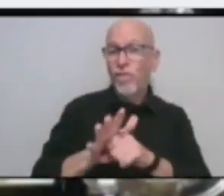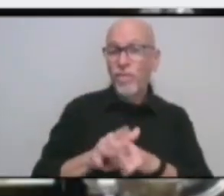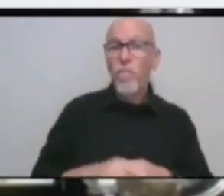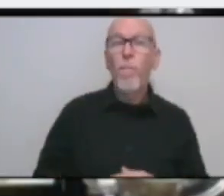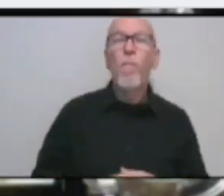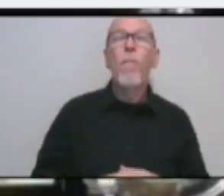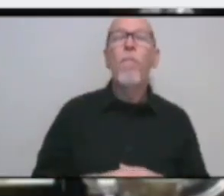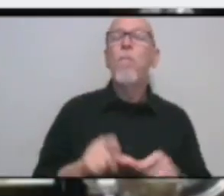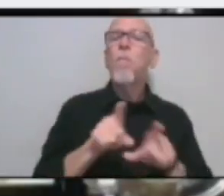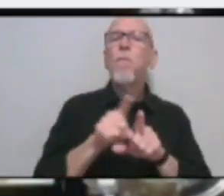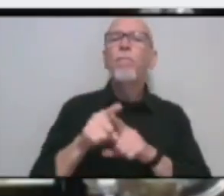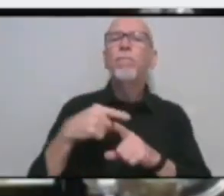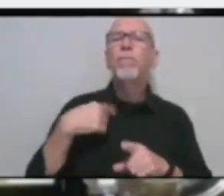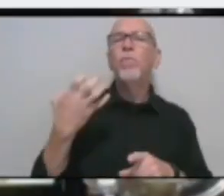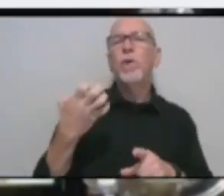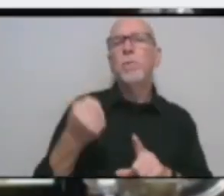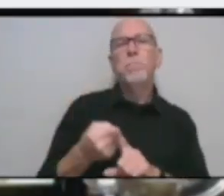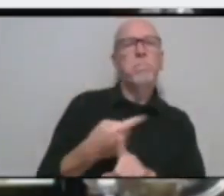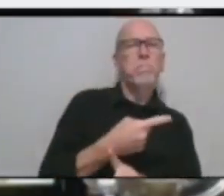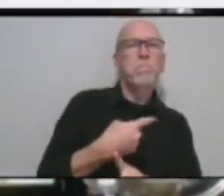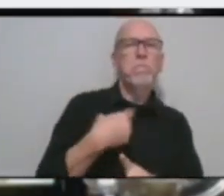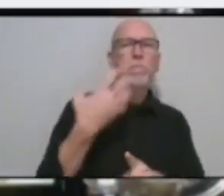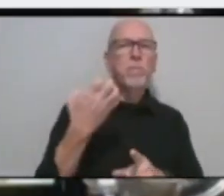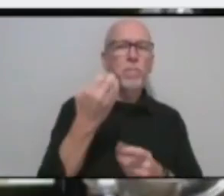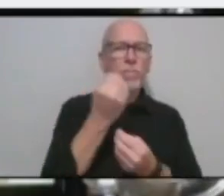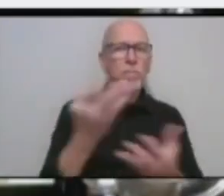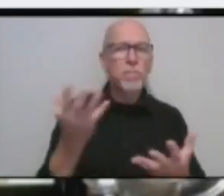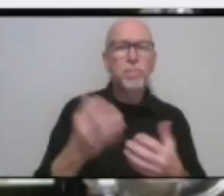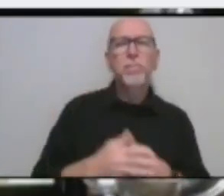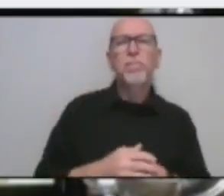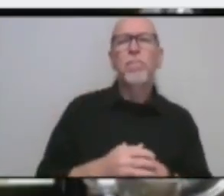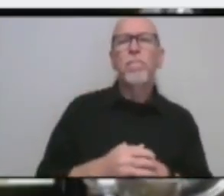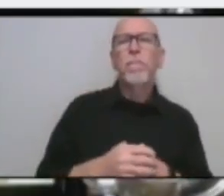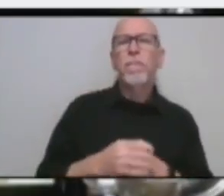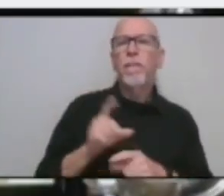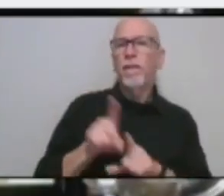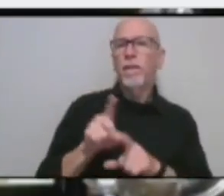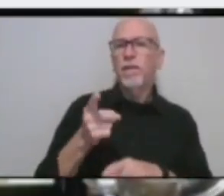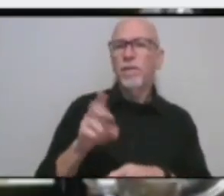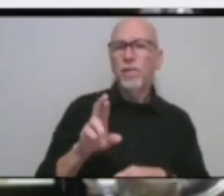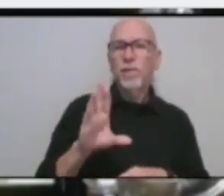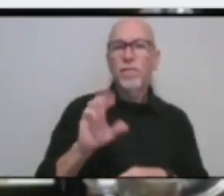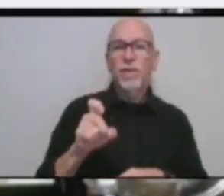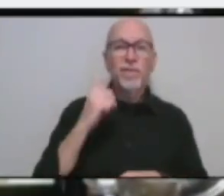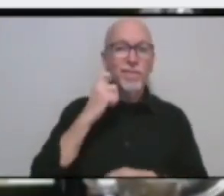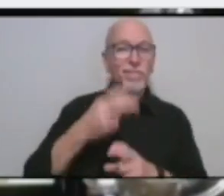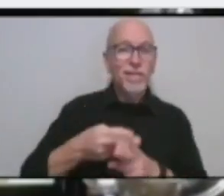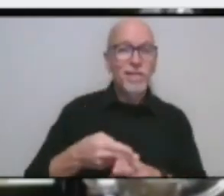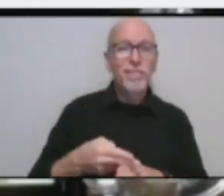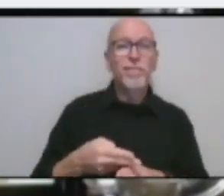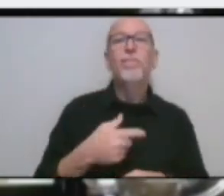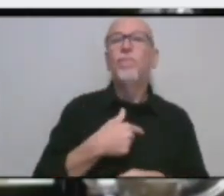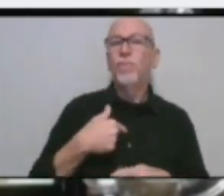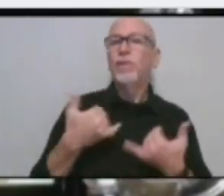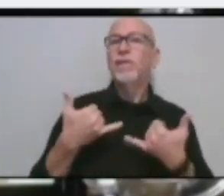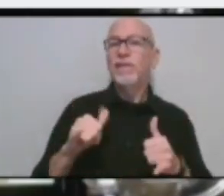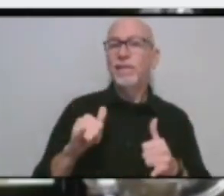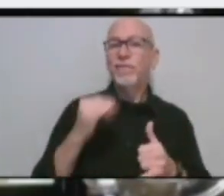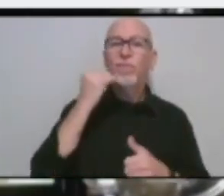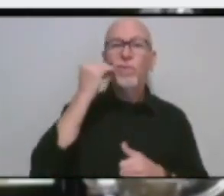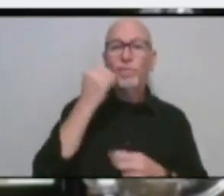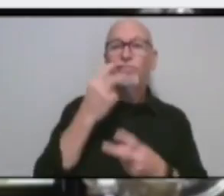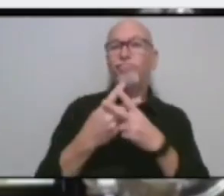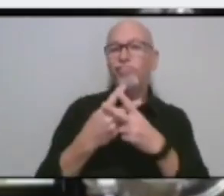just as an aside here at the outset, that as Dr. Box just mentioned, we are still in quarantine. We are